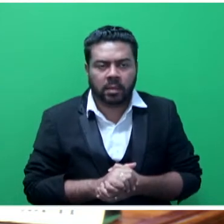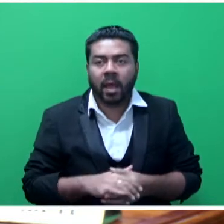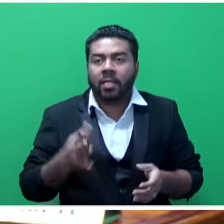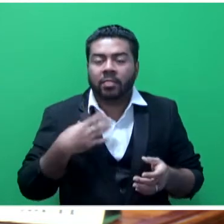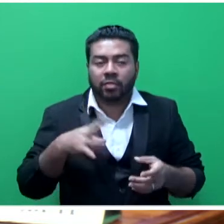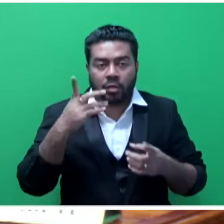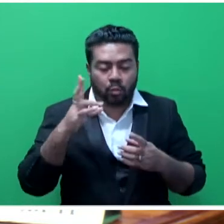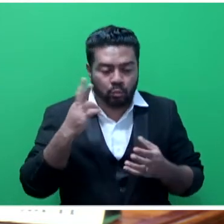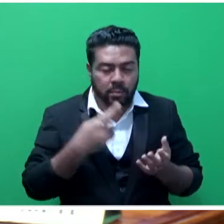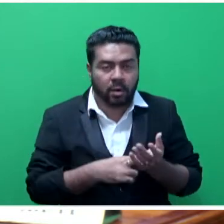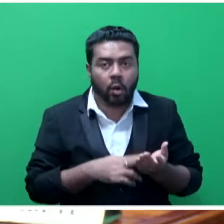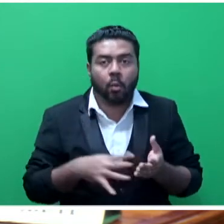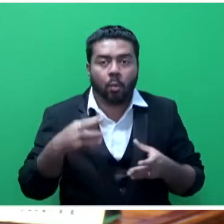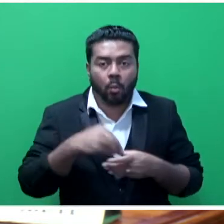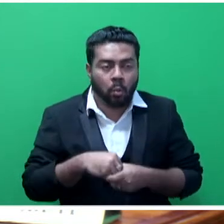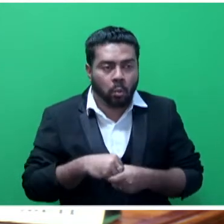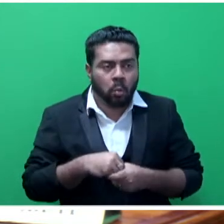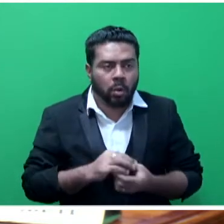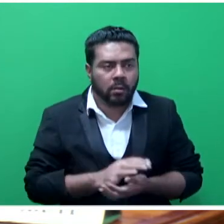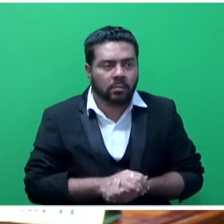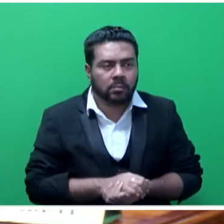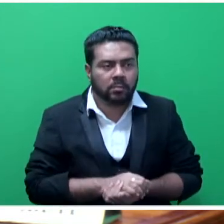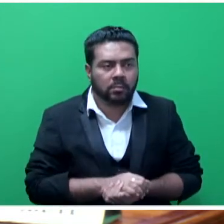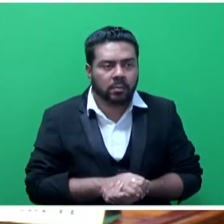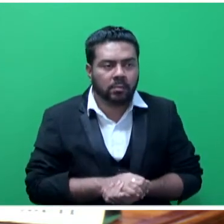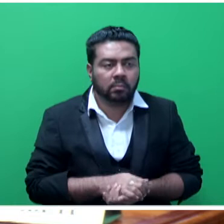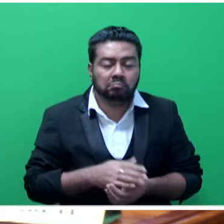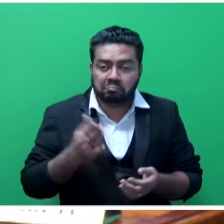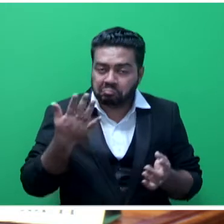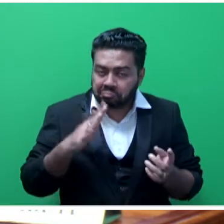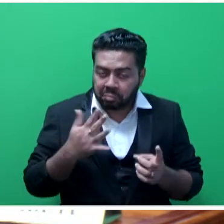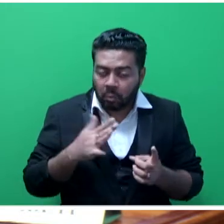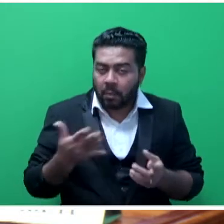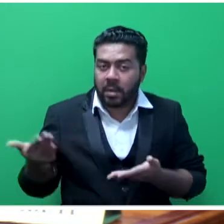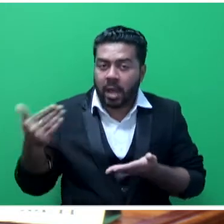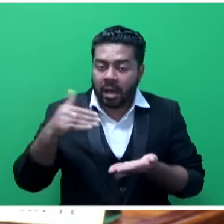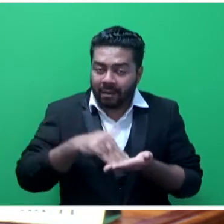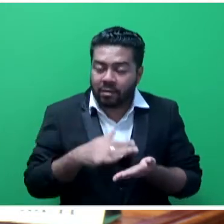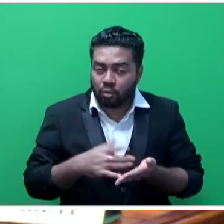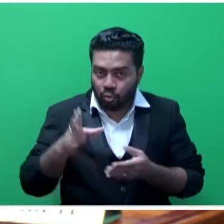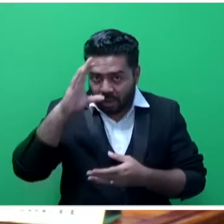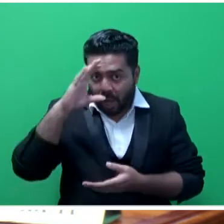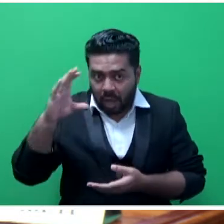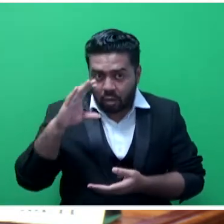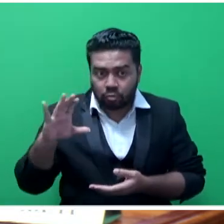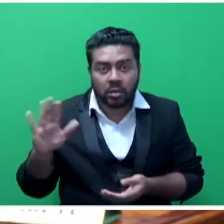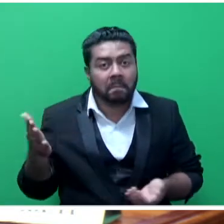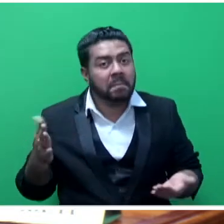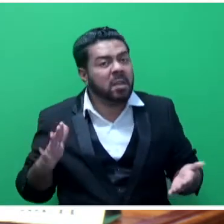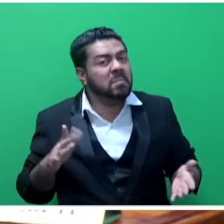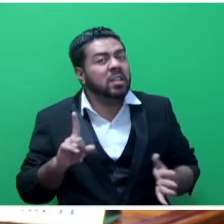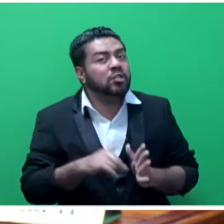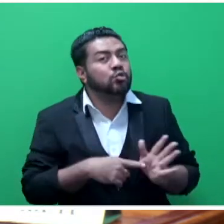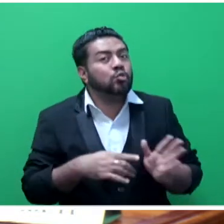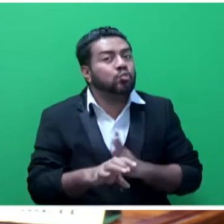remaining component probably will be arriving into the country around the